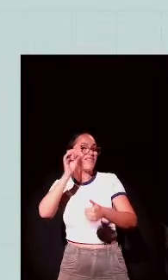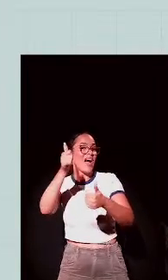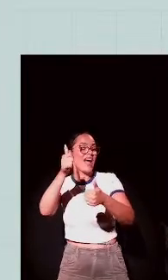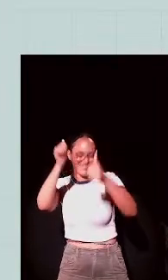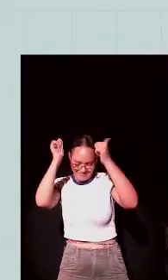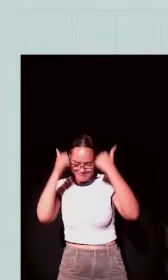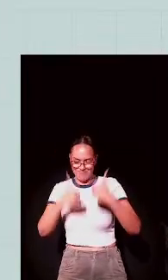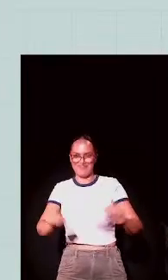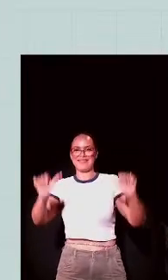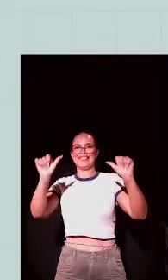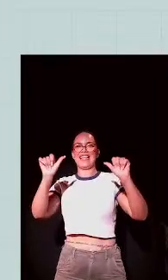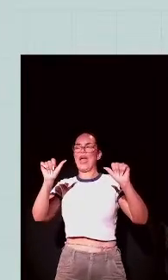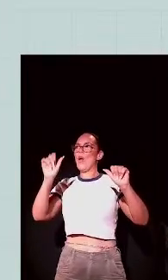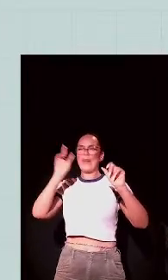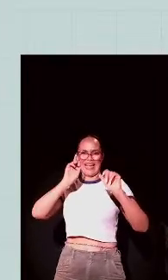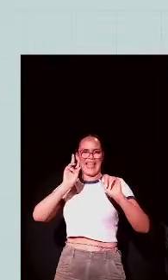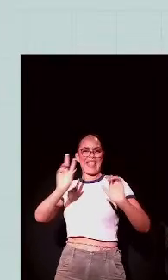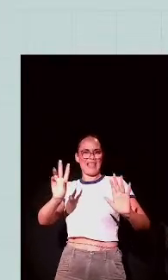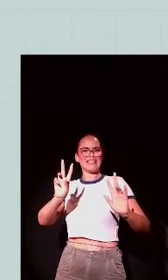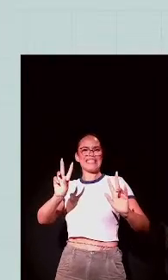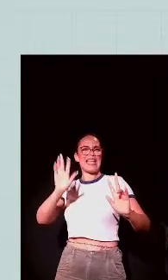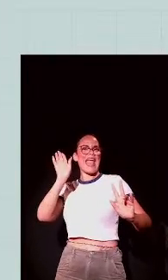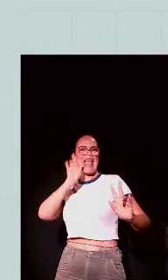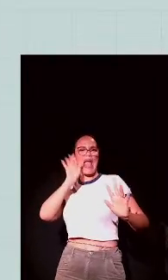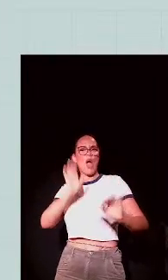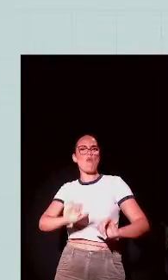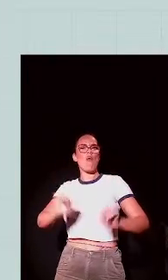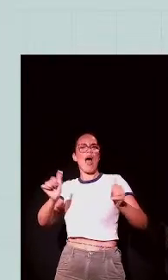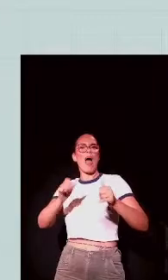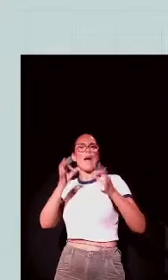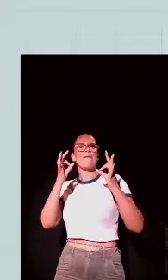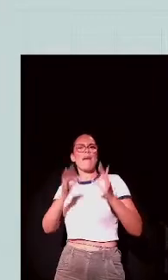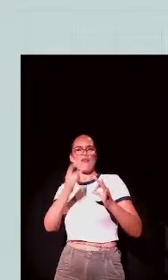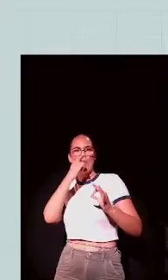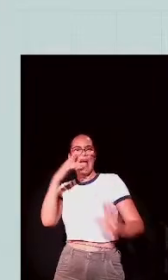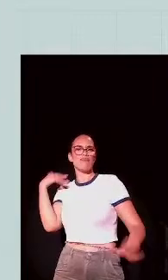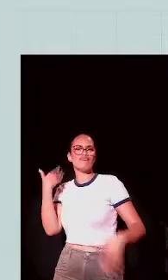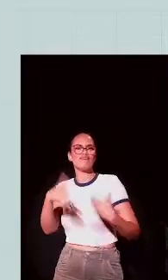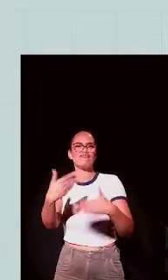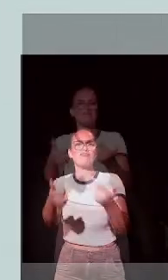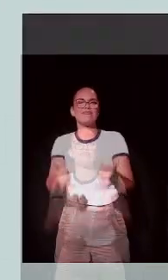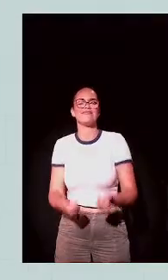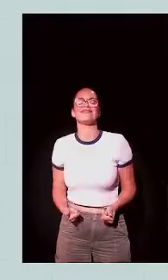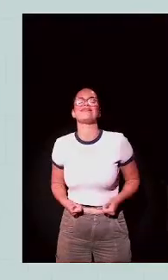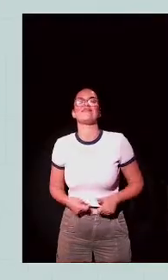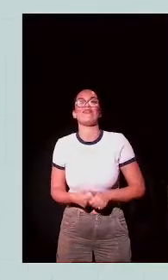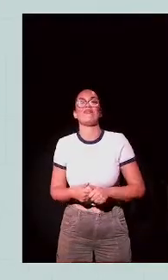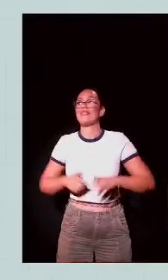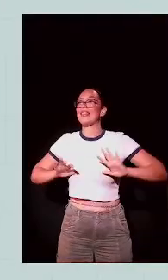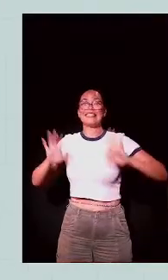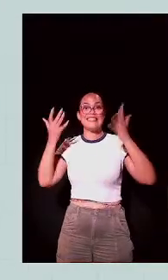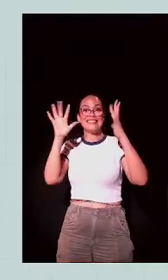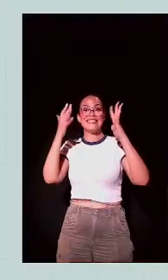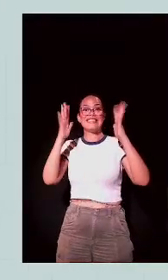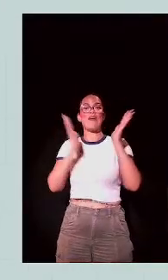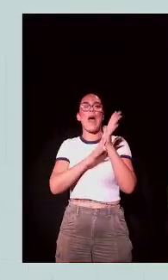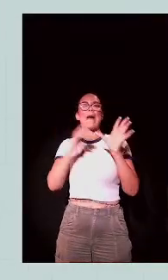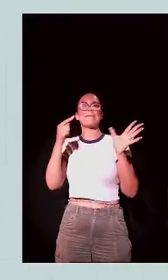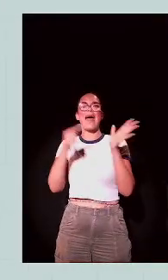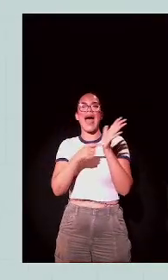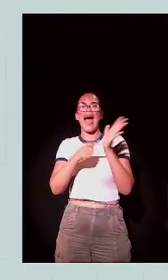well. Fabulous, and we can hear and see you as well, so I think you're good to go. Brilliant. Off you go, Matt. Brilliant. Round of applause for Matt, please.